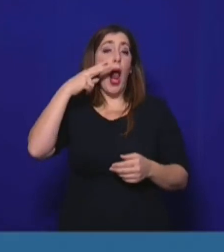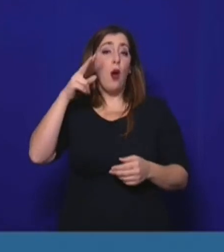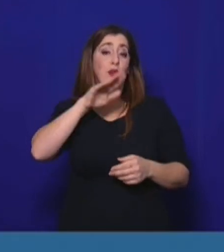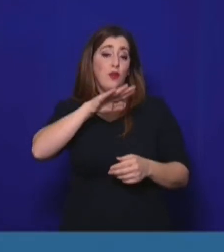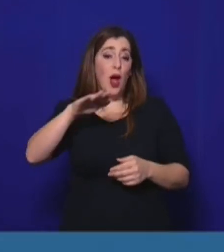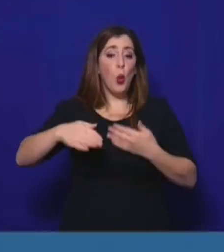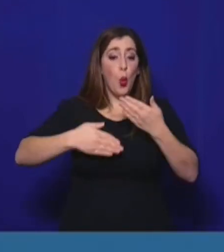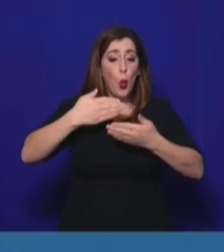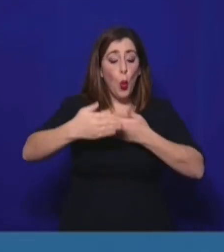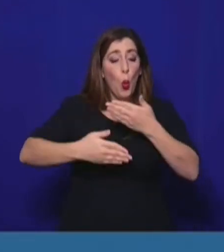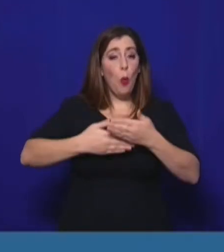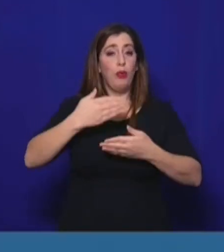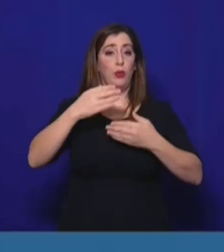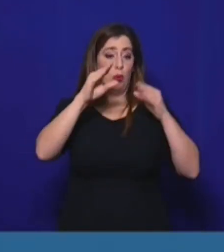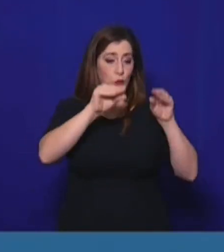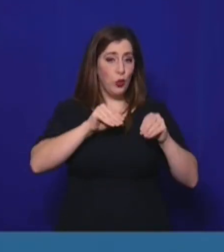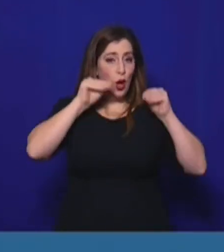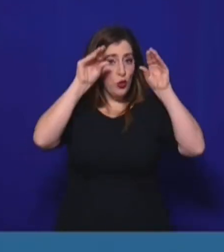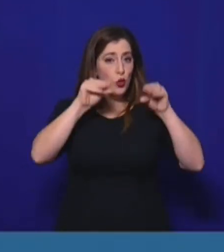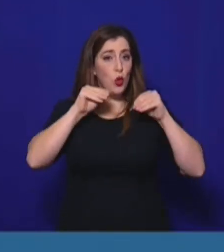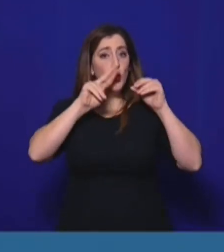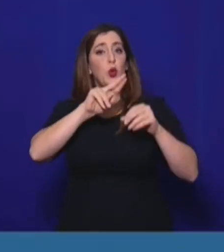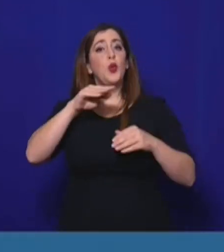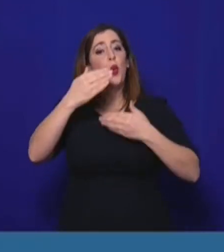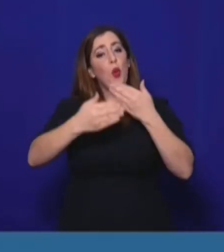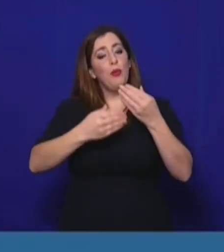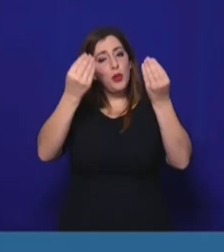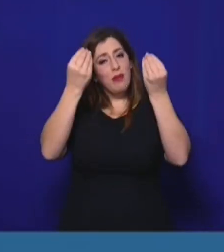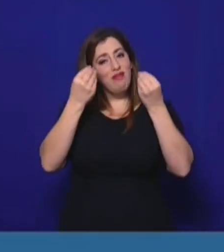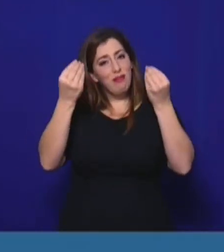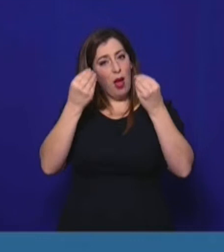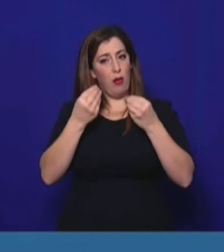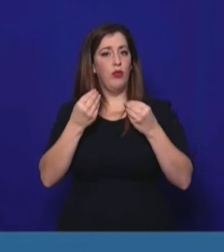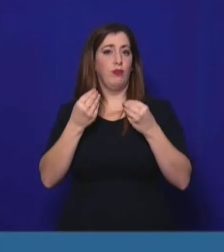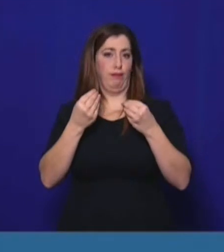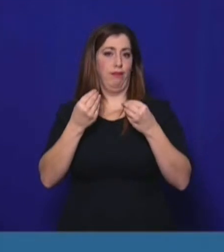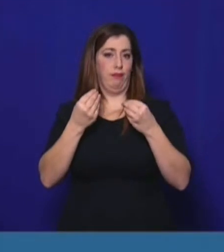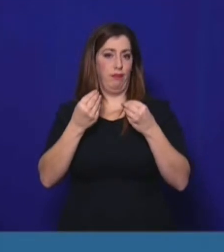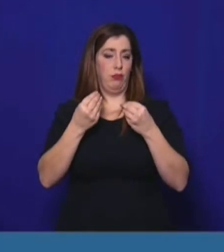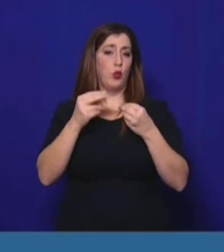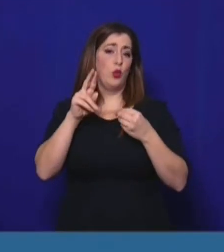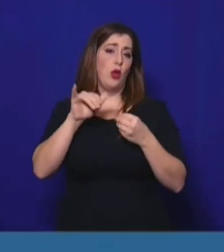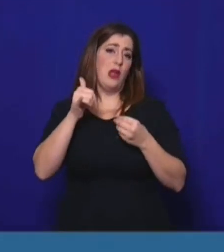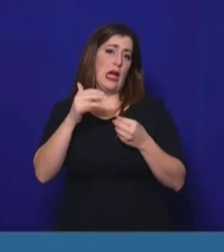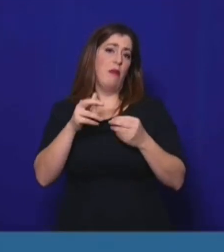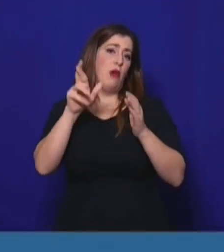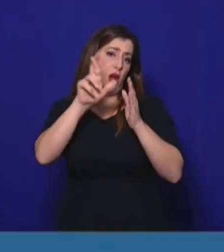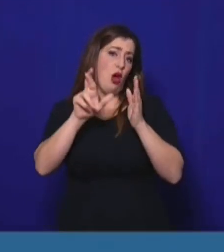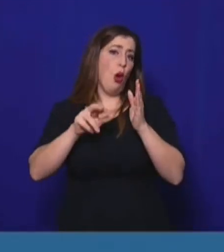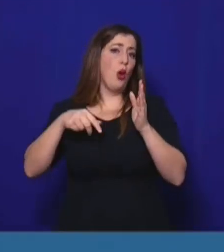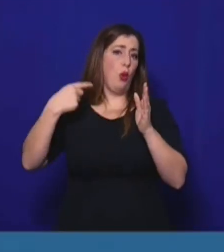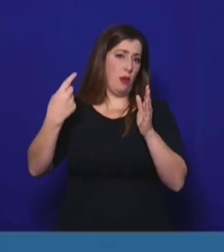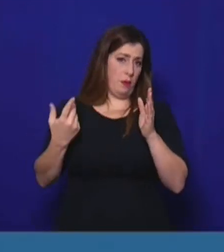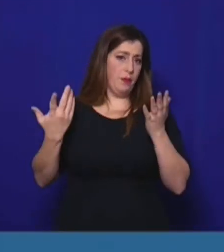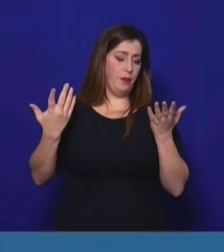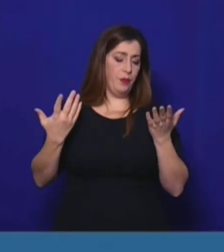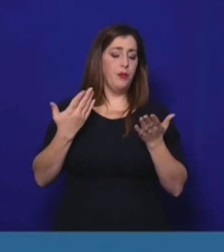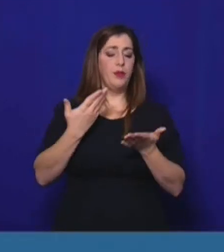propju bil-mezzi ta' mitigazzjoni u dejjem aħna nkunu dejjem qegħdin hemmhekk insegwu s-sitwazzjoni u dejjem innaqsu